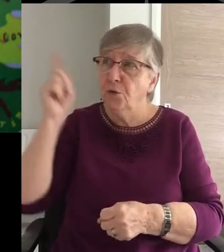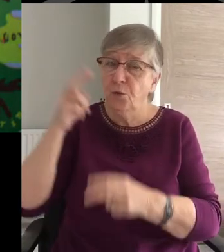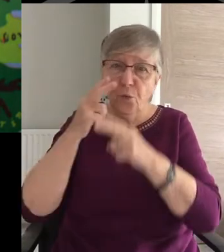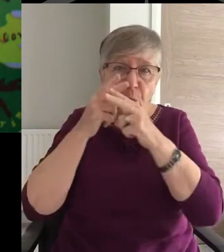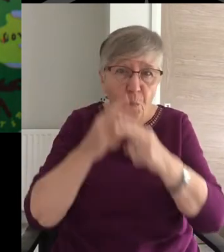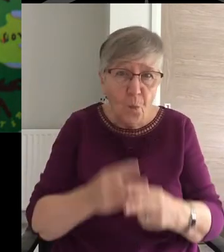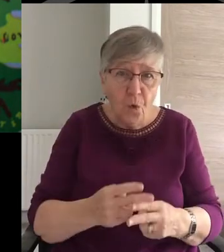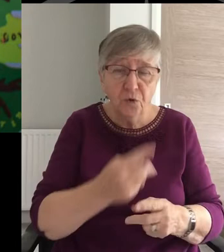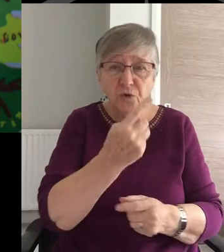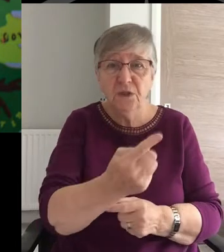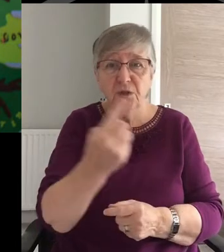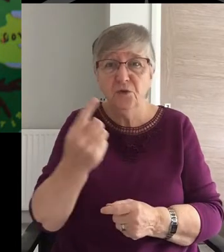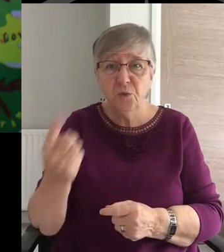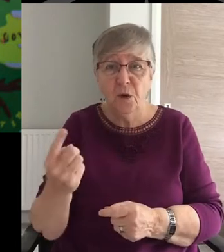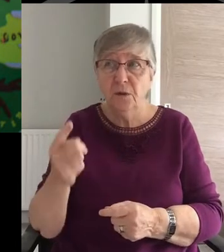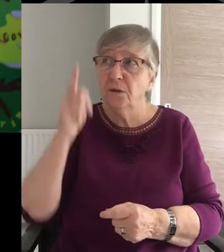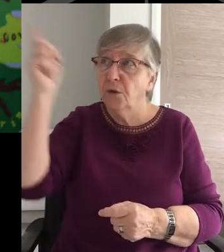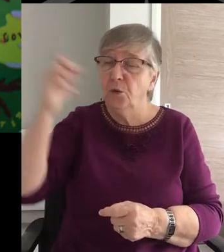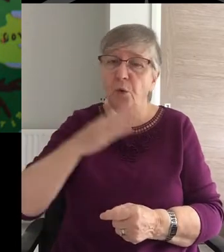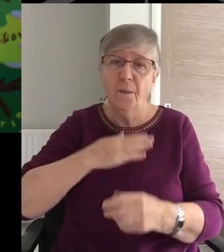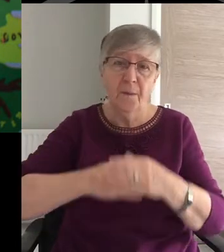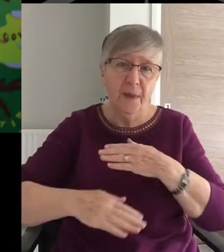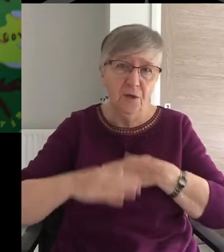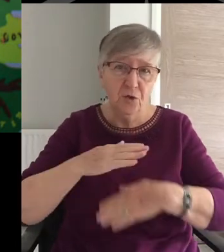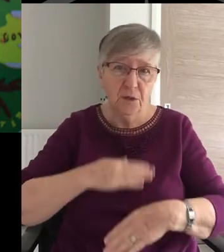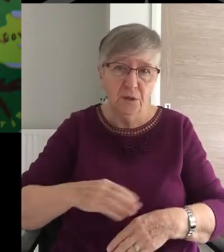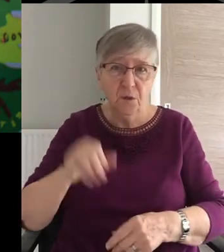are patient, you're wise.